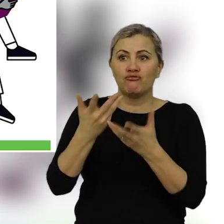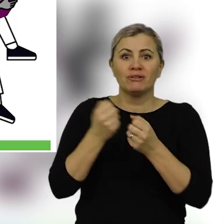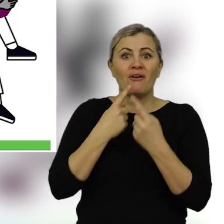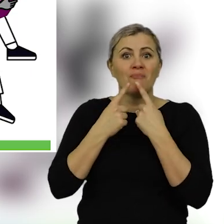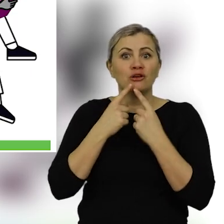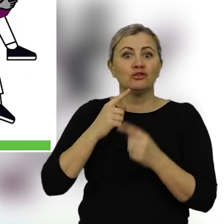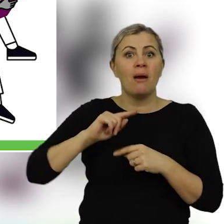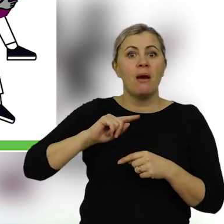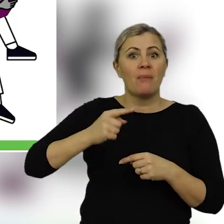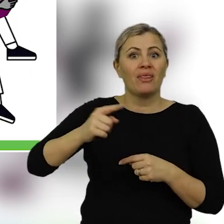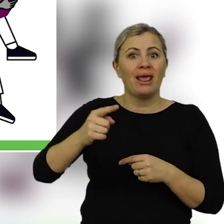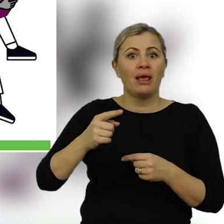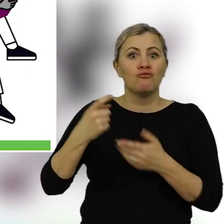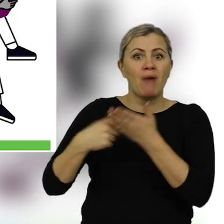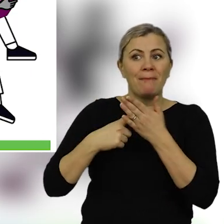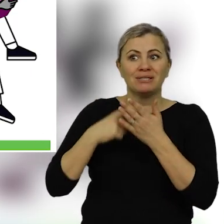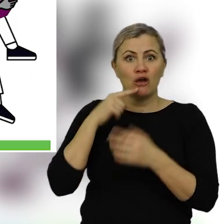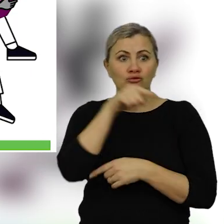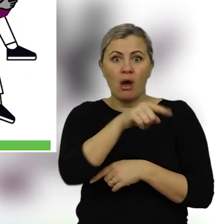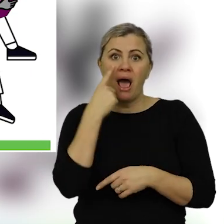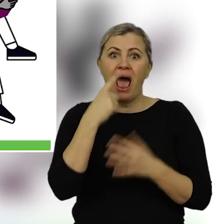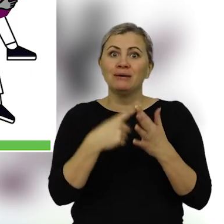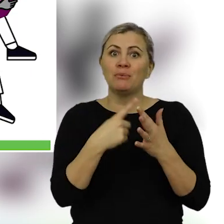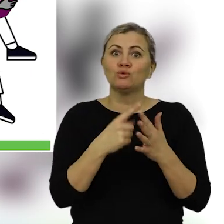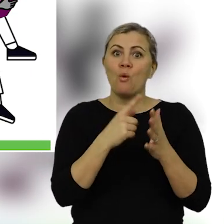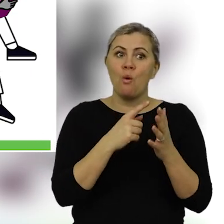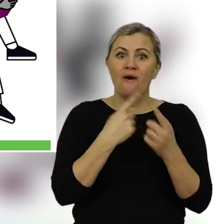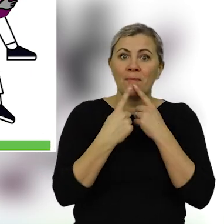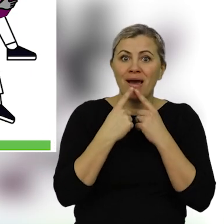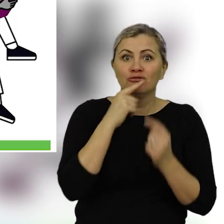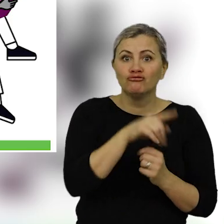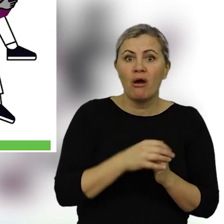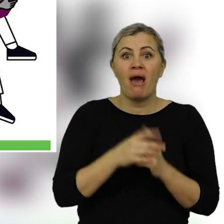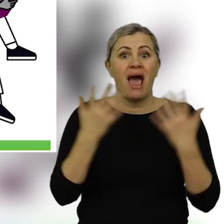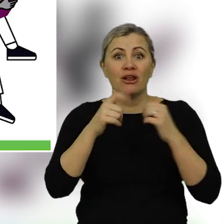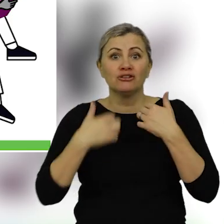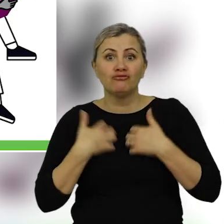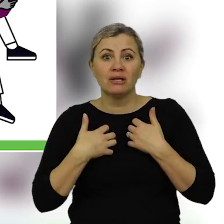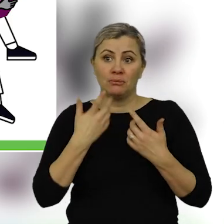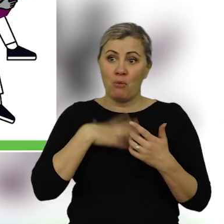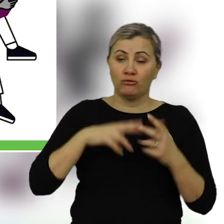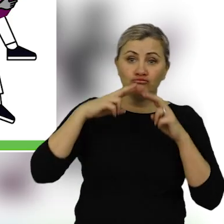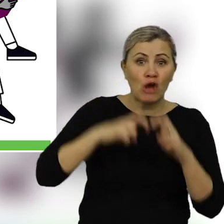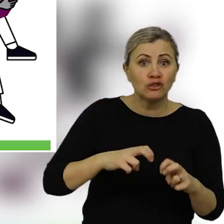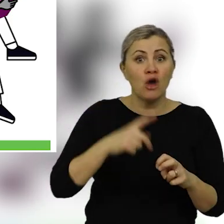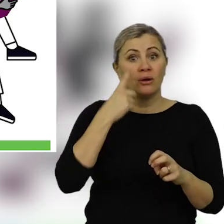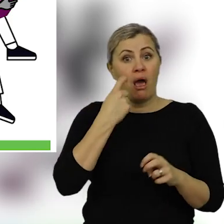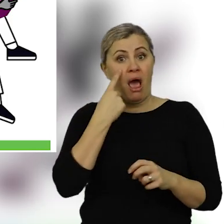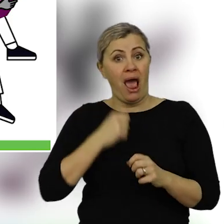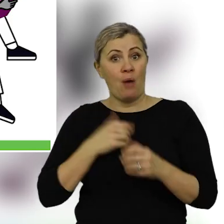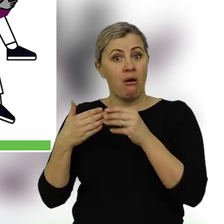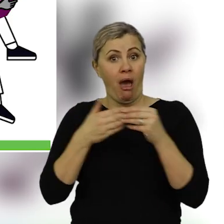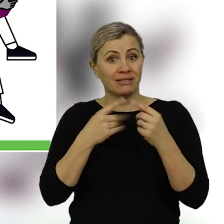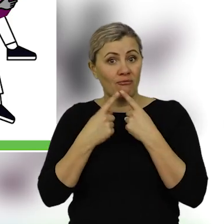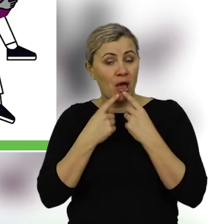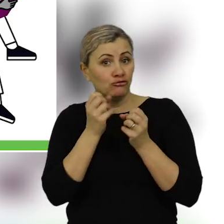recommendations to interesting EBSCO content. And for those of you interested in undertaking your own research, why not check out our guides designed to get